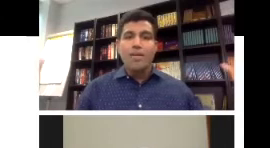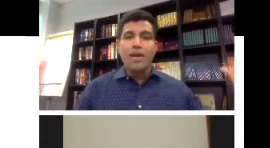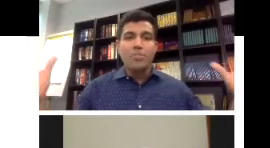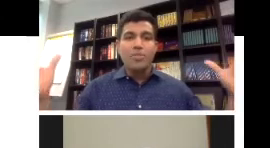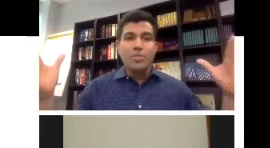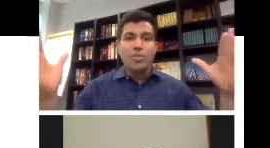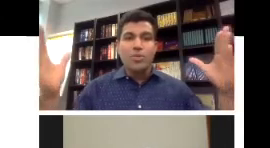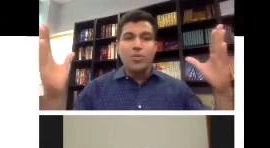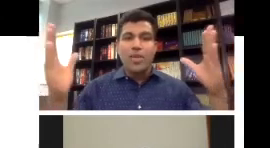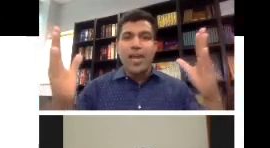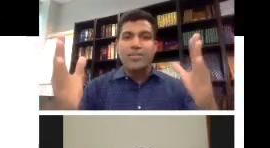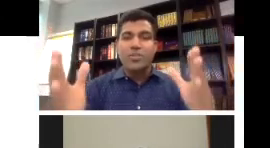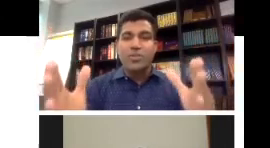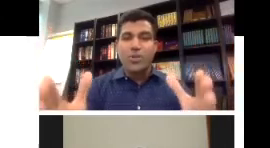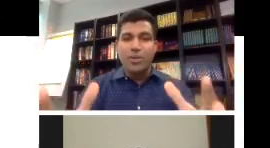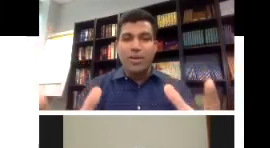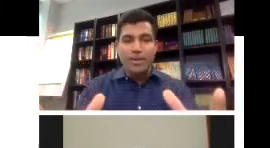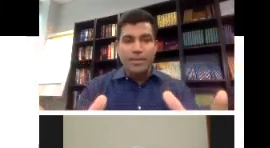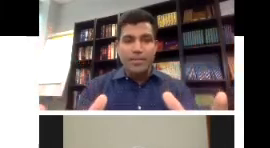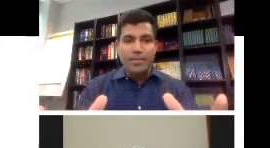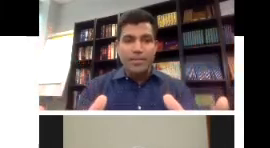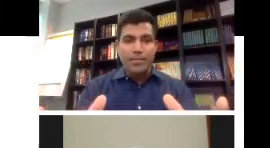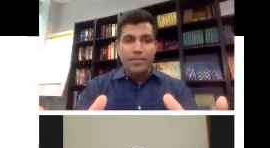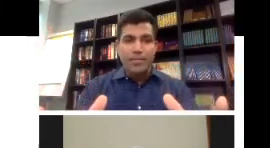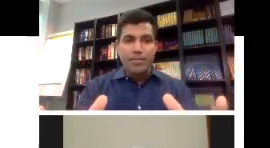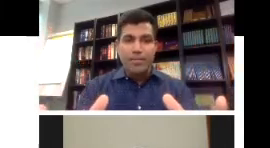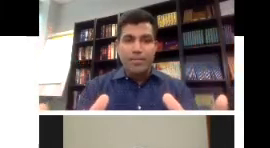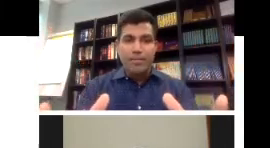What comes to you naturally?